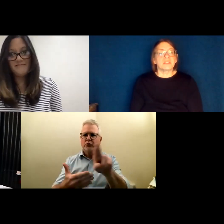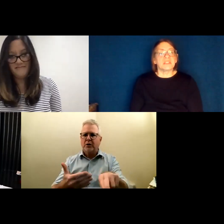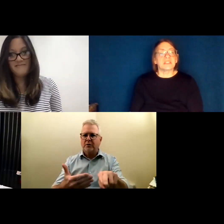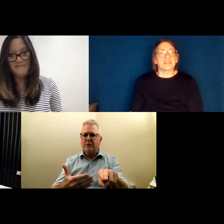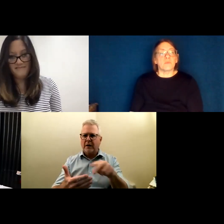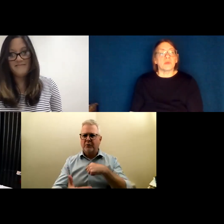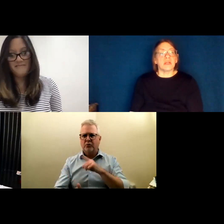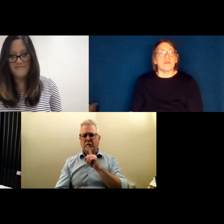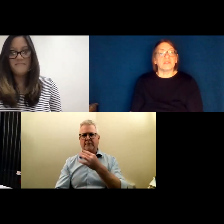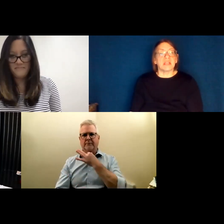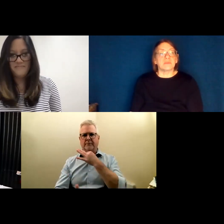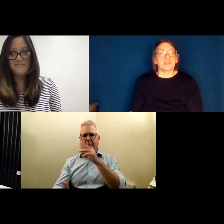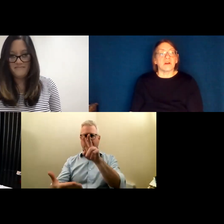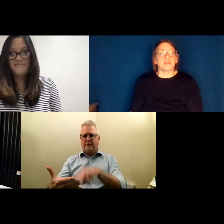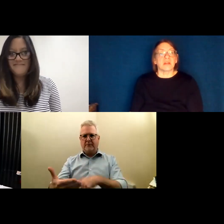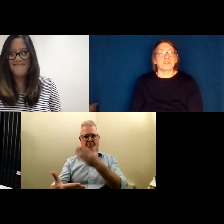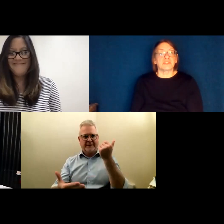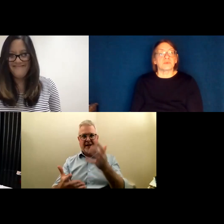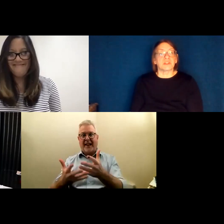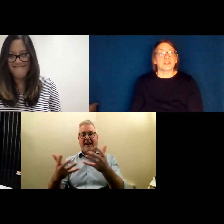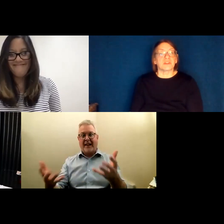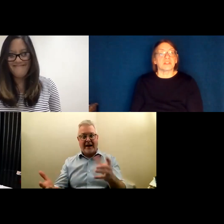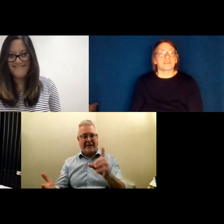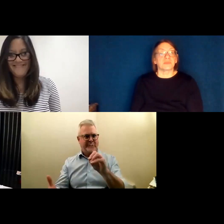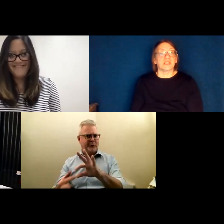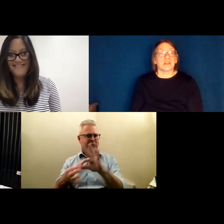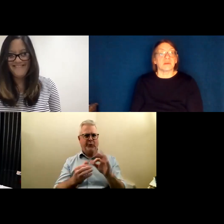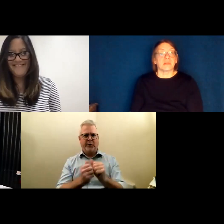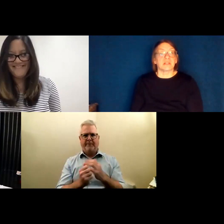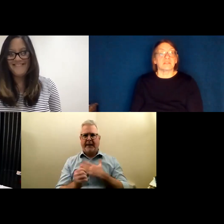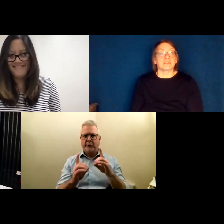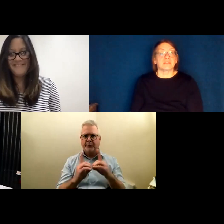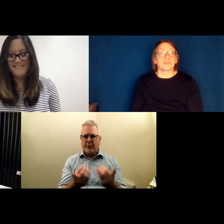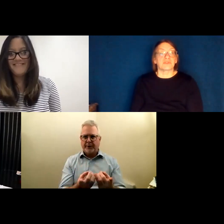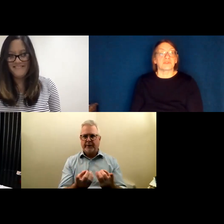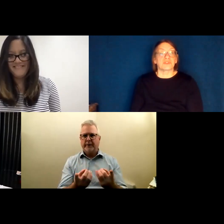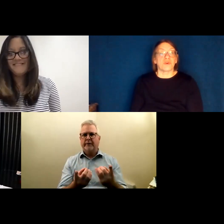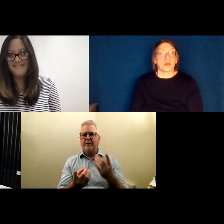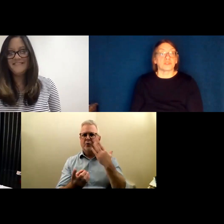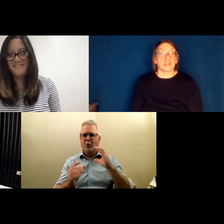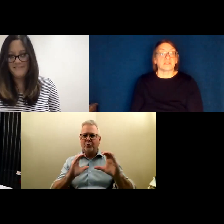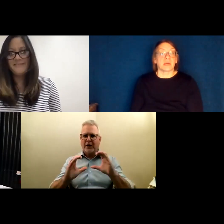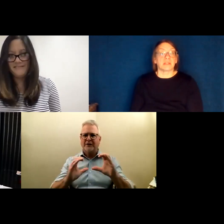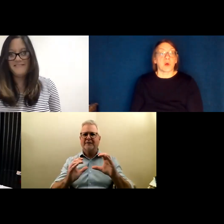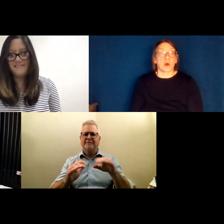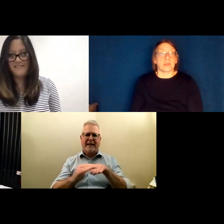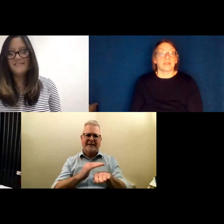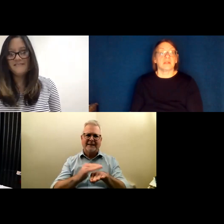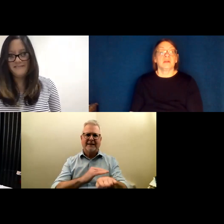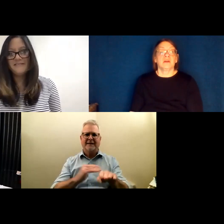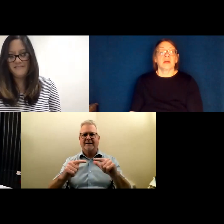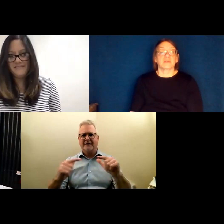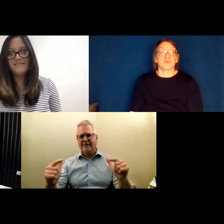we receive a summary of the data results? I'm really curious to read them because I'm sure there's so much related to my